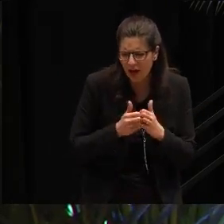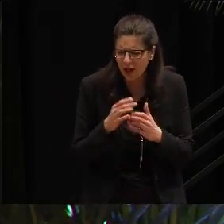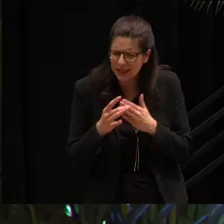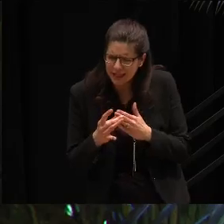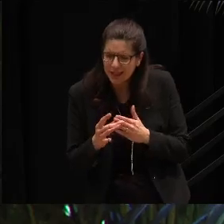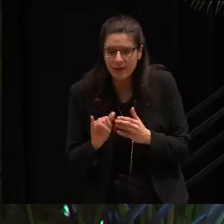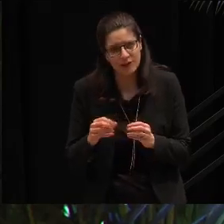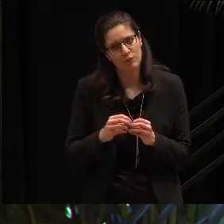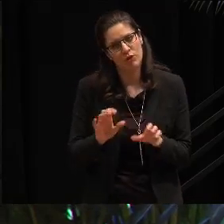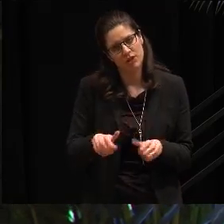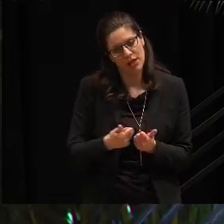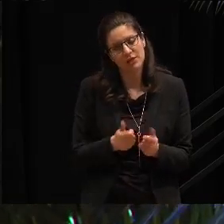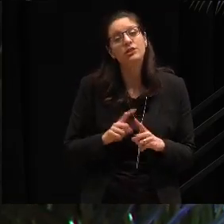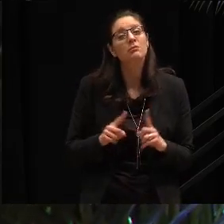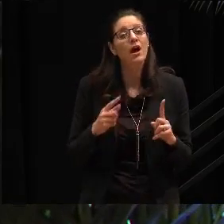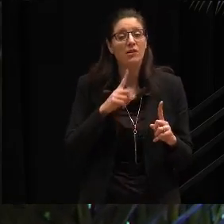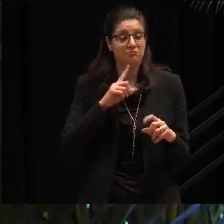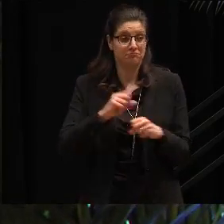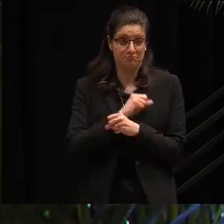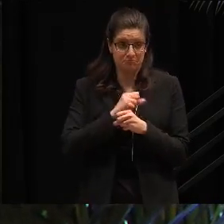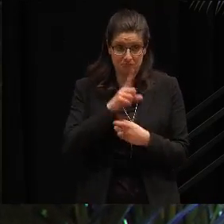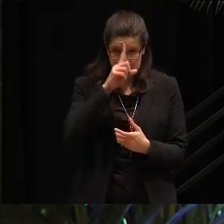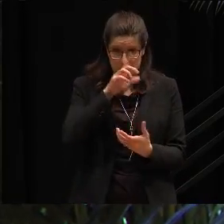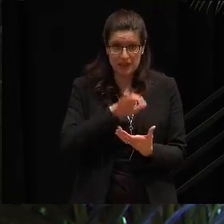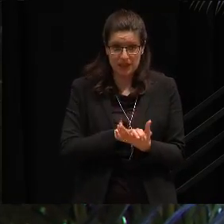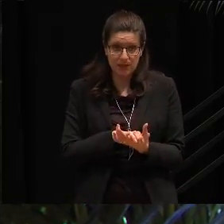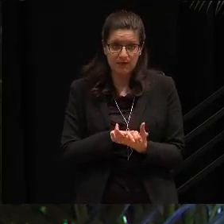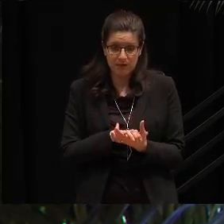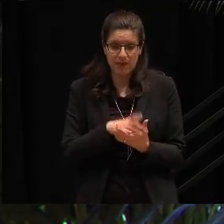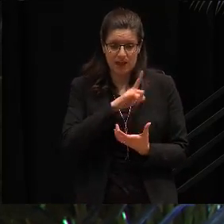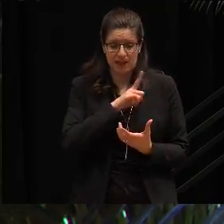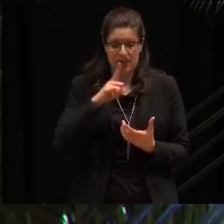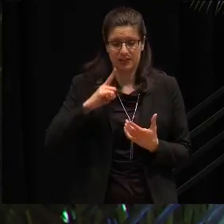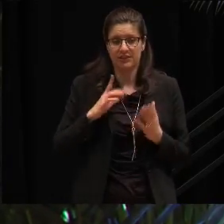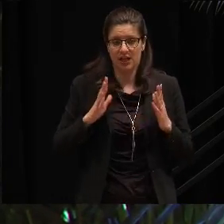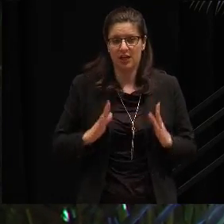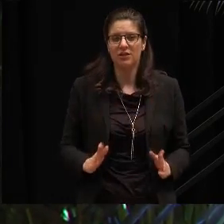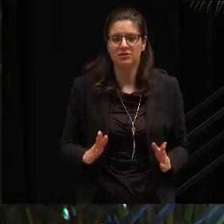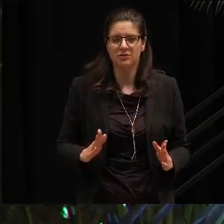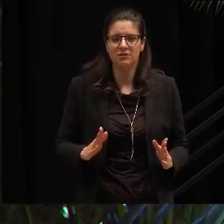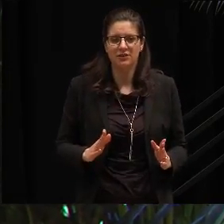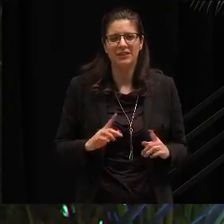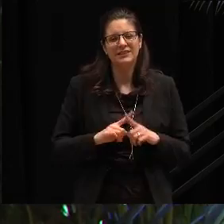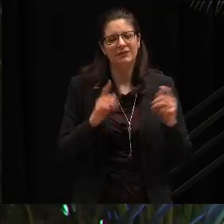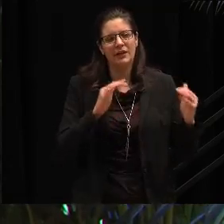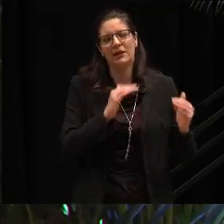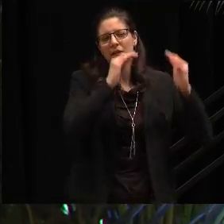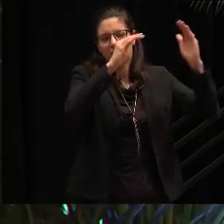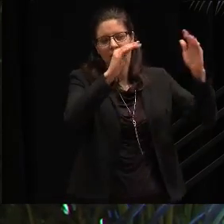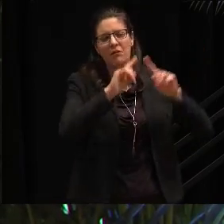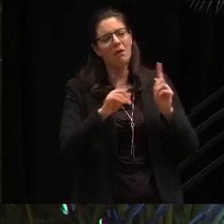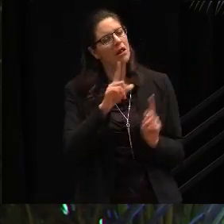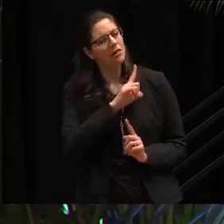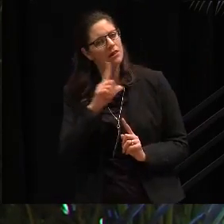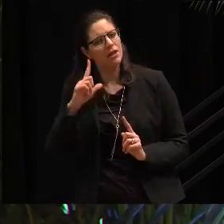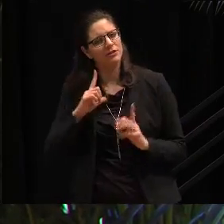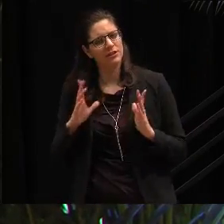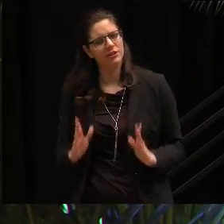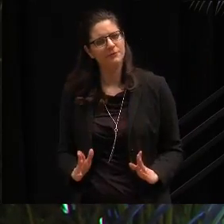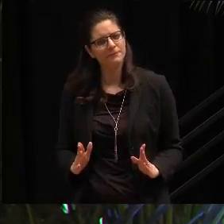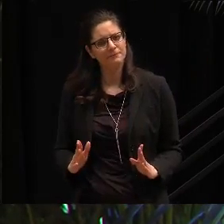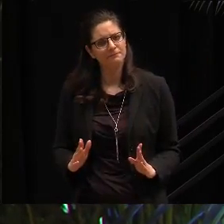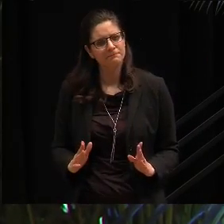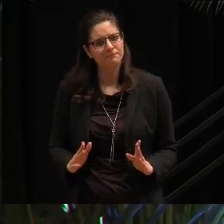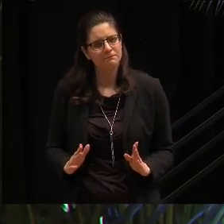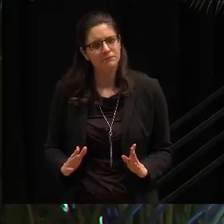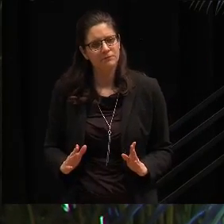challenging. But I do really believe that particularly legislators, it's different with executives, but I think legislators, I think it's